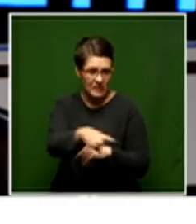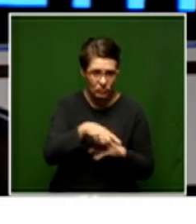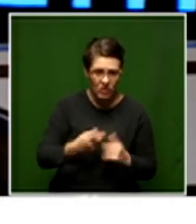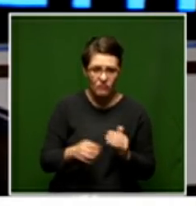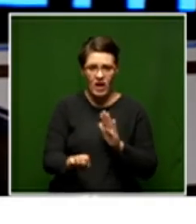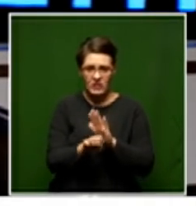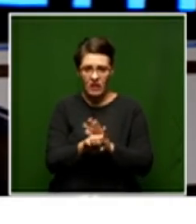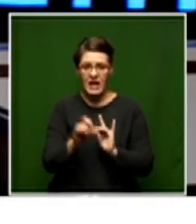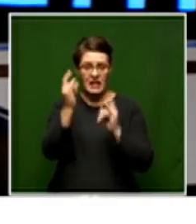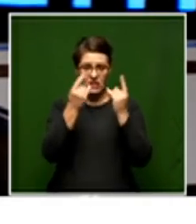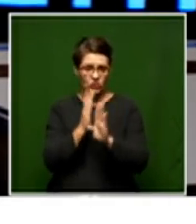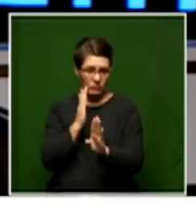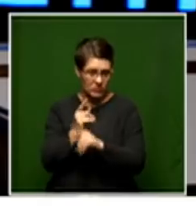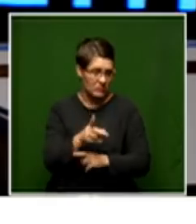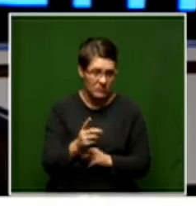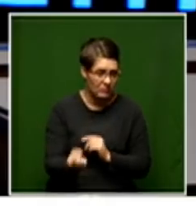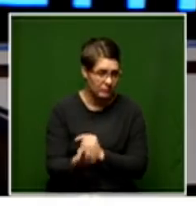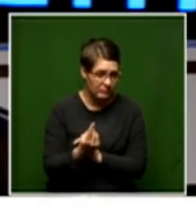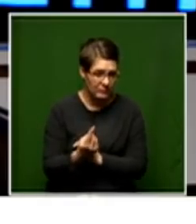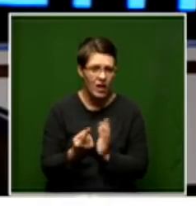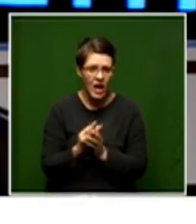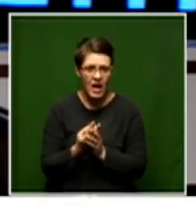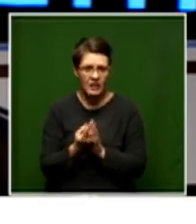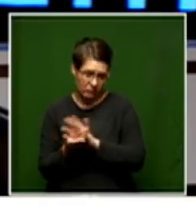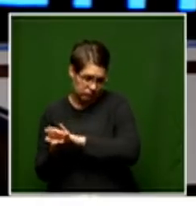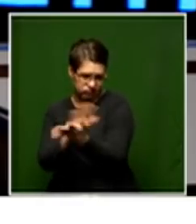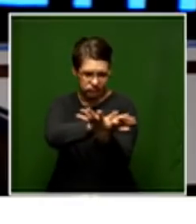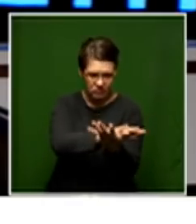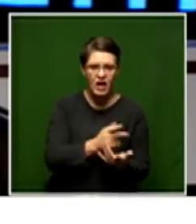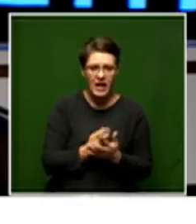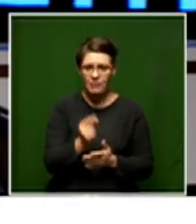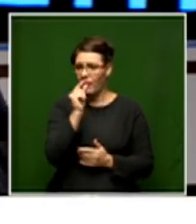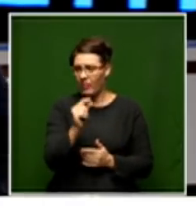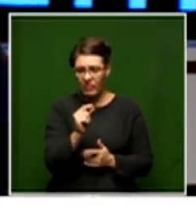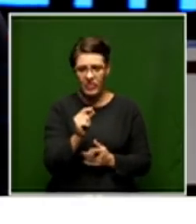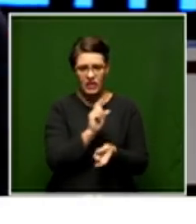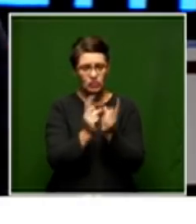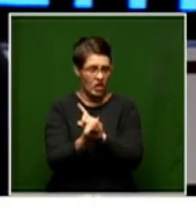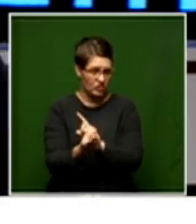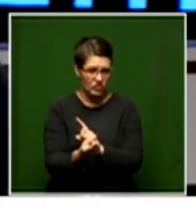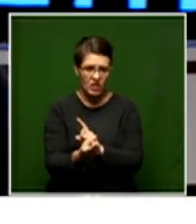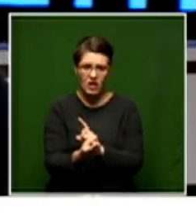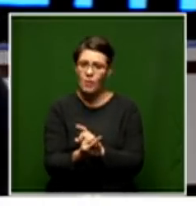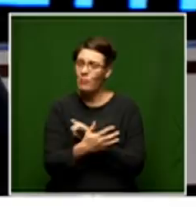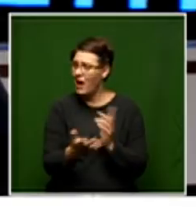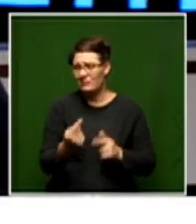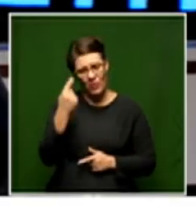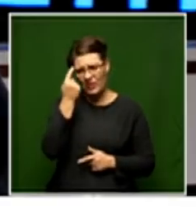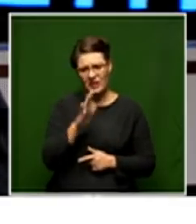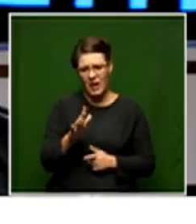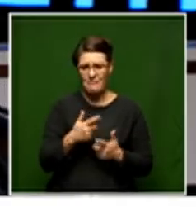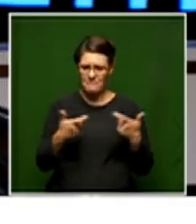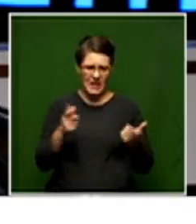for example, in a township that come through and really shake it, there can be small changes at this stage, unlikely